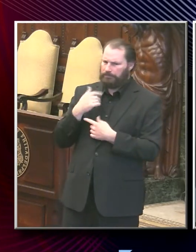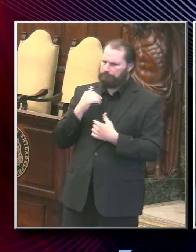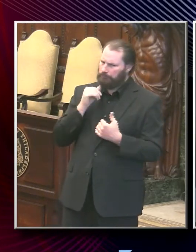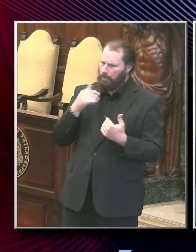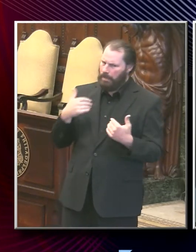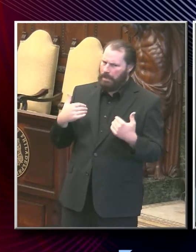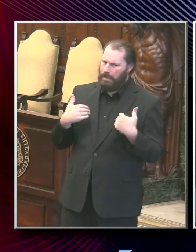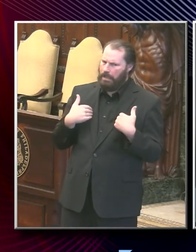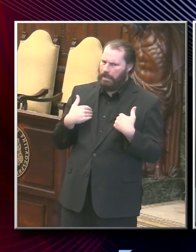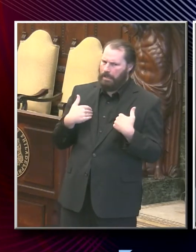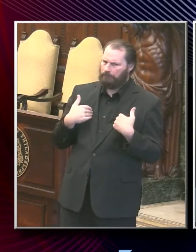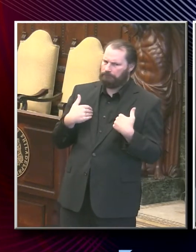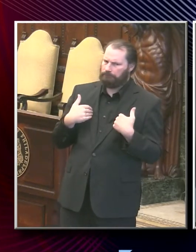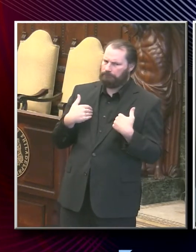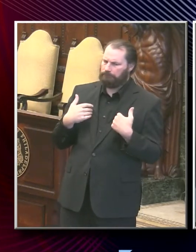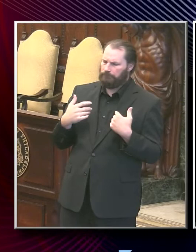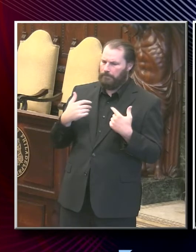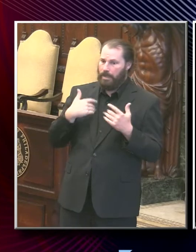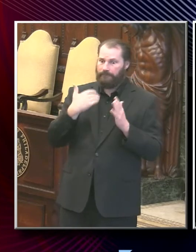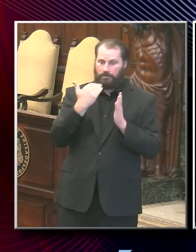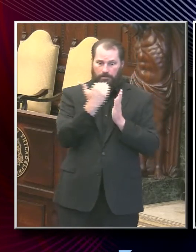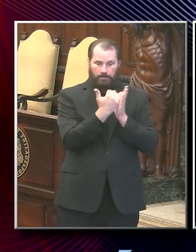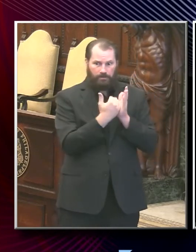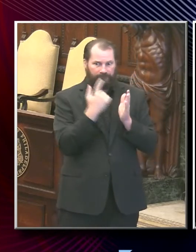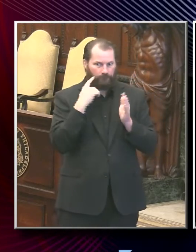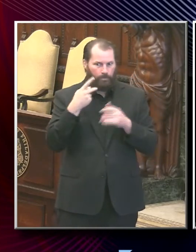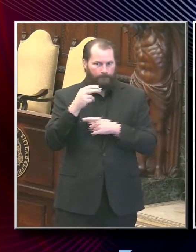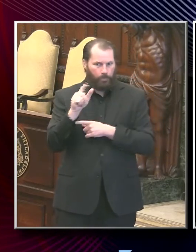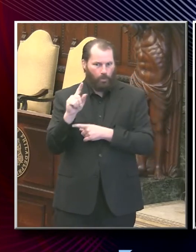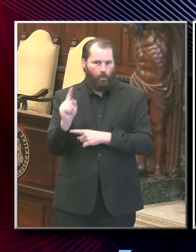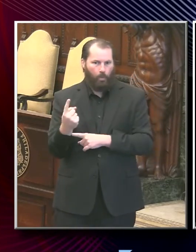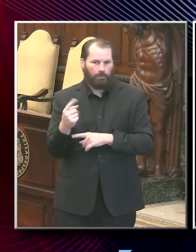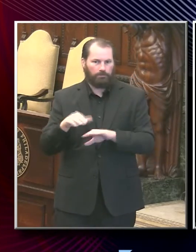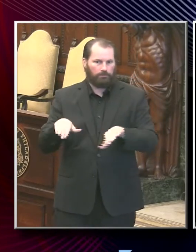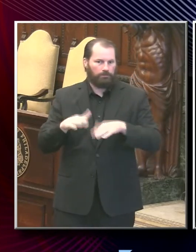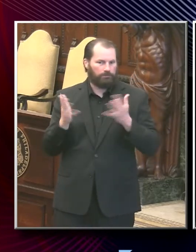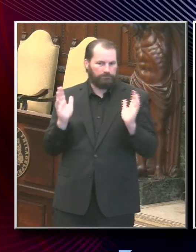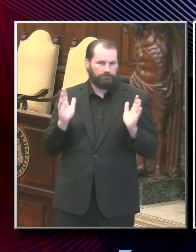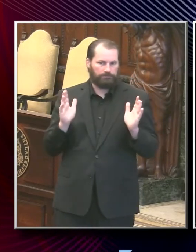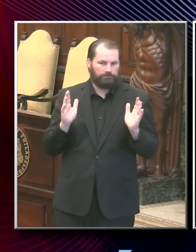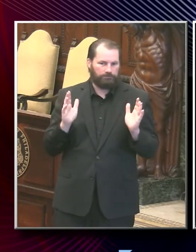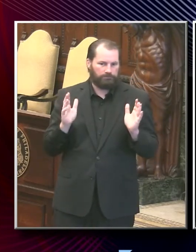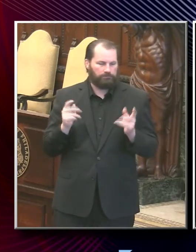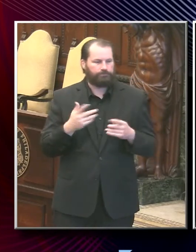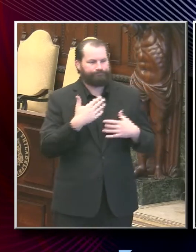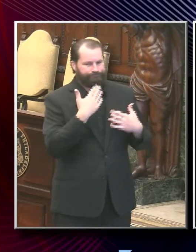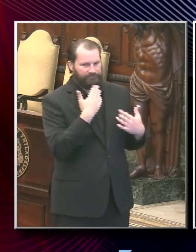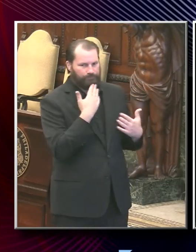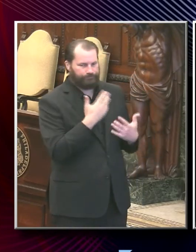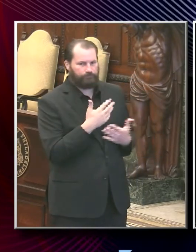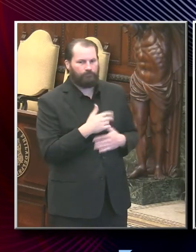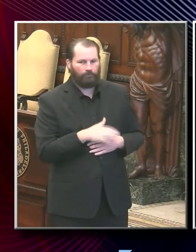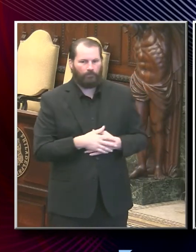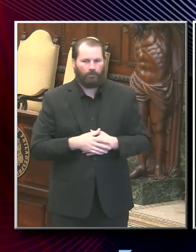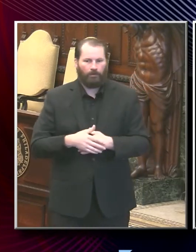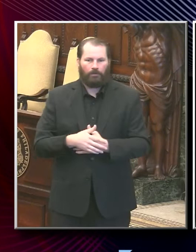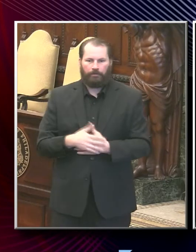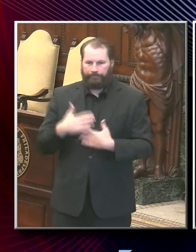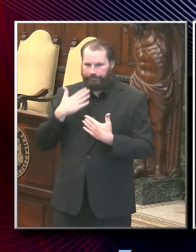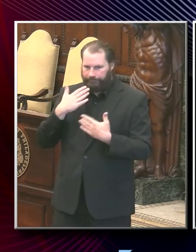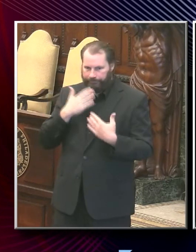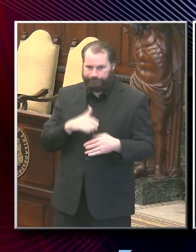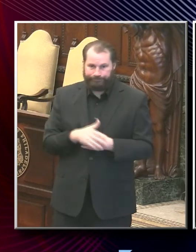on the website. Okay, that was it. Thank you, guys. All right. Thank you, Martin. Let's go now to